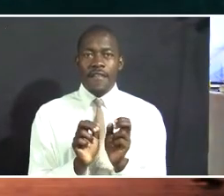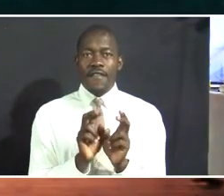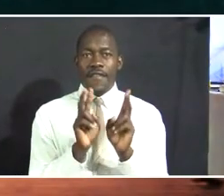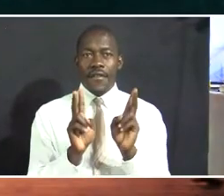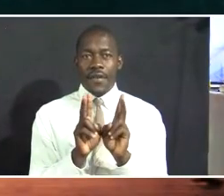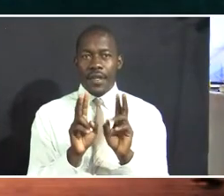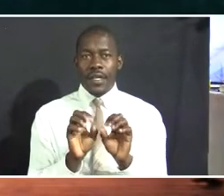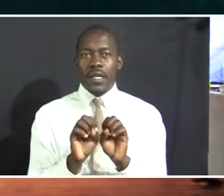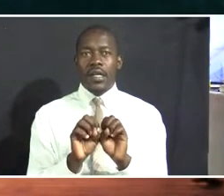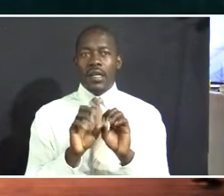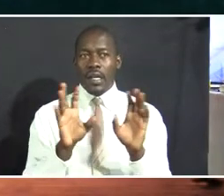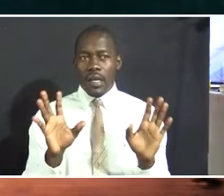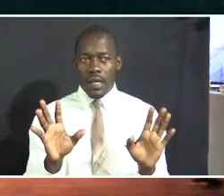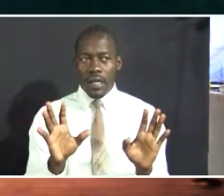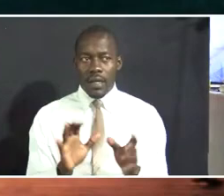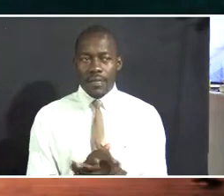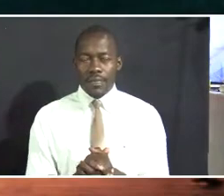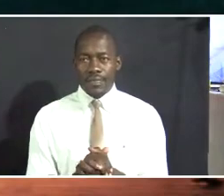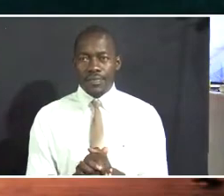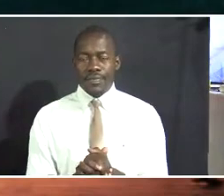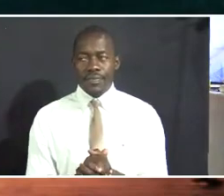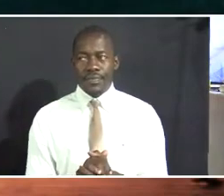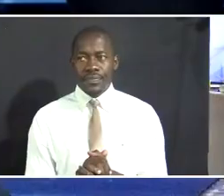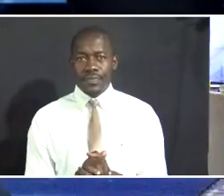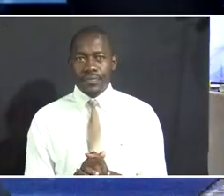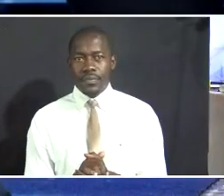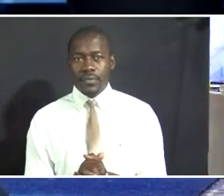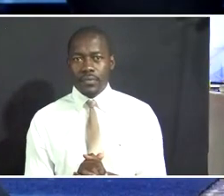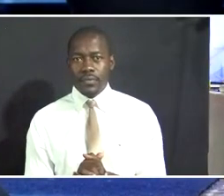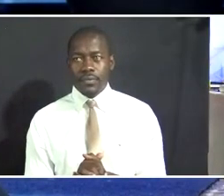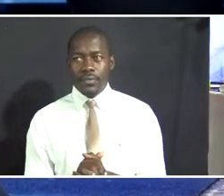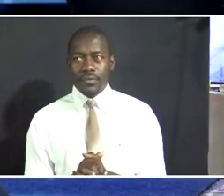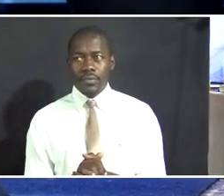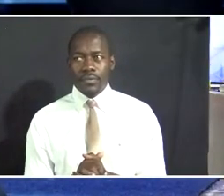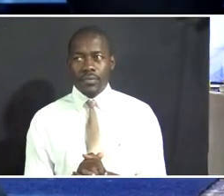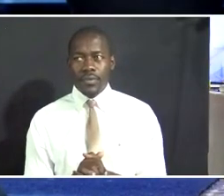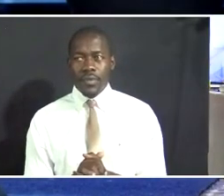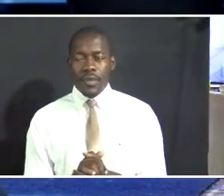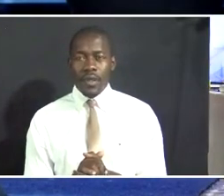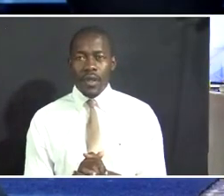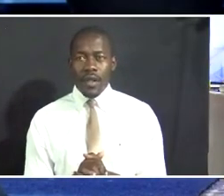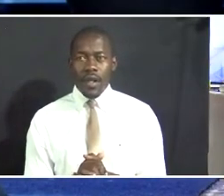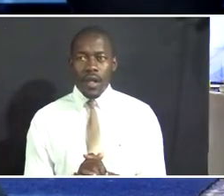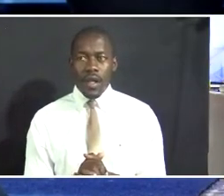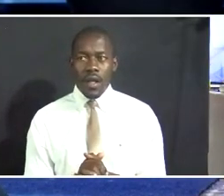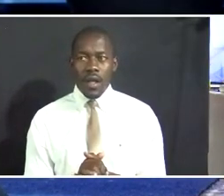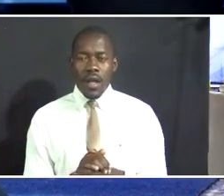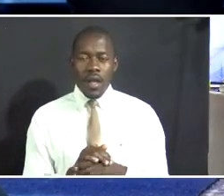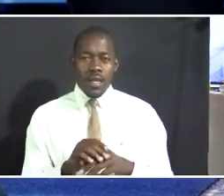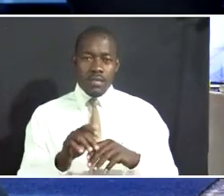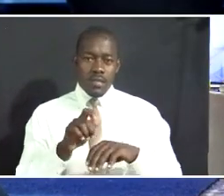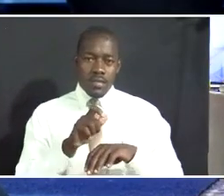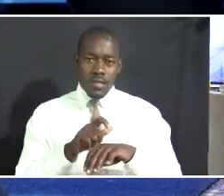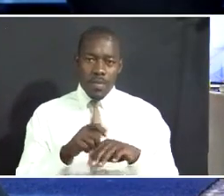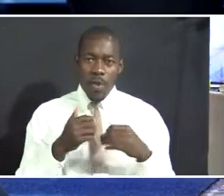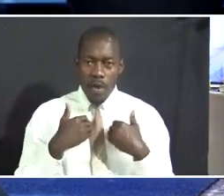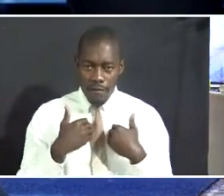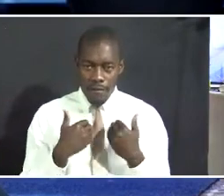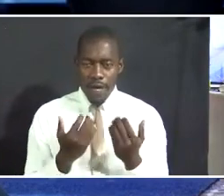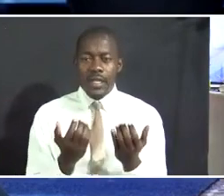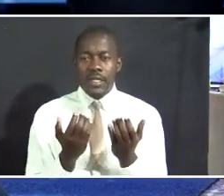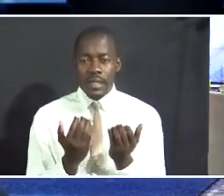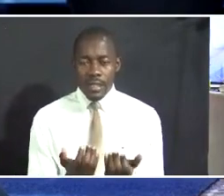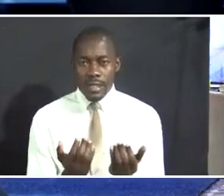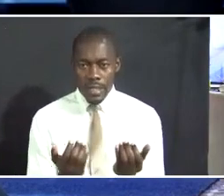that when you are given the people or children in the formative years, this is the best time